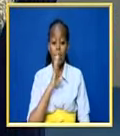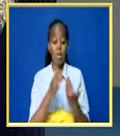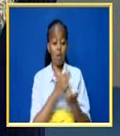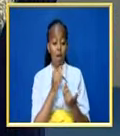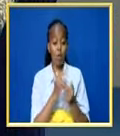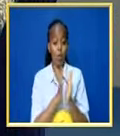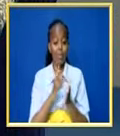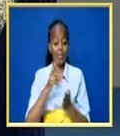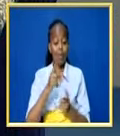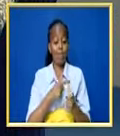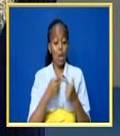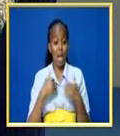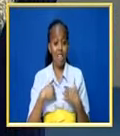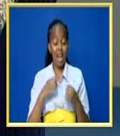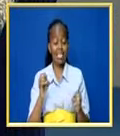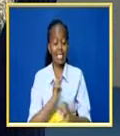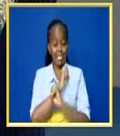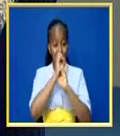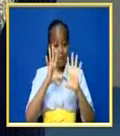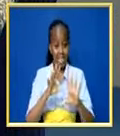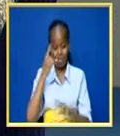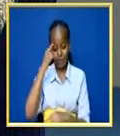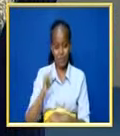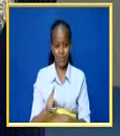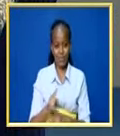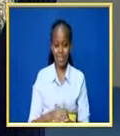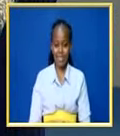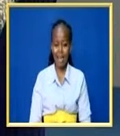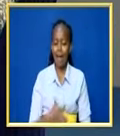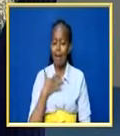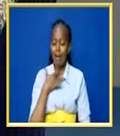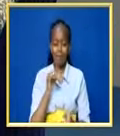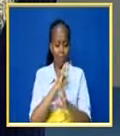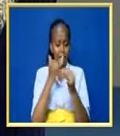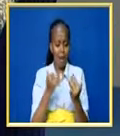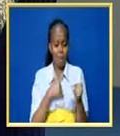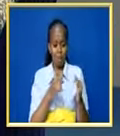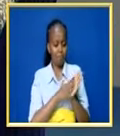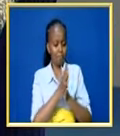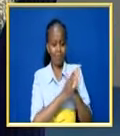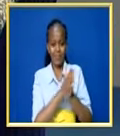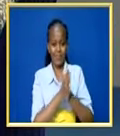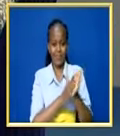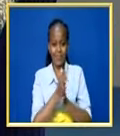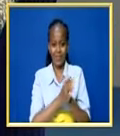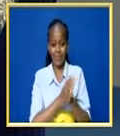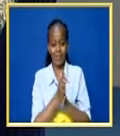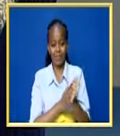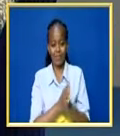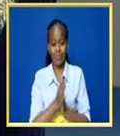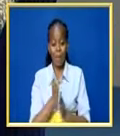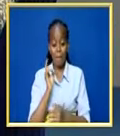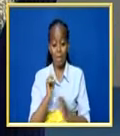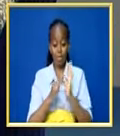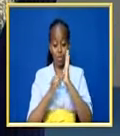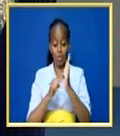there's a surprise waiting for you. There is. Yeah. Fantastic. I had surprise. Now I'm very motivated. Yeah. All you're going to role model